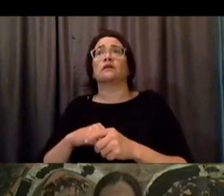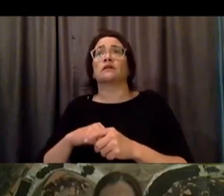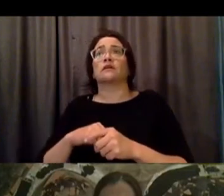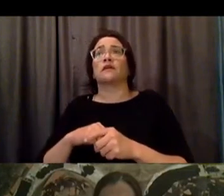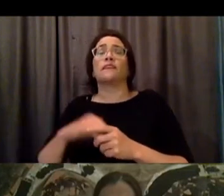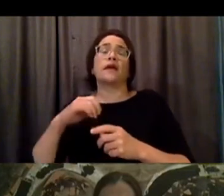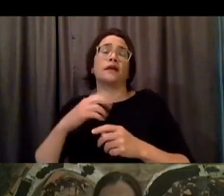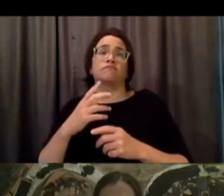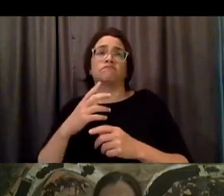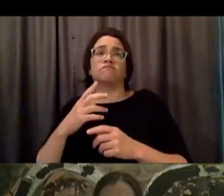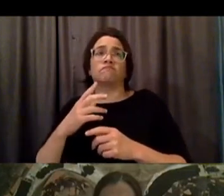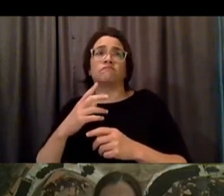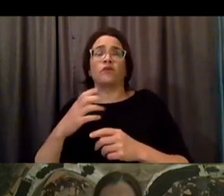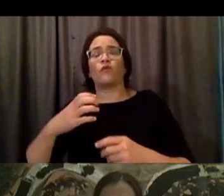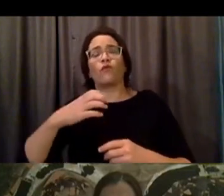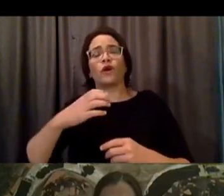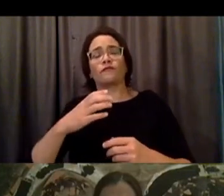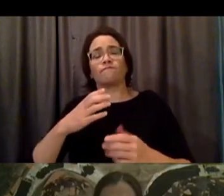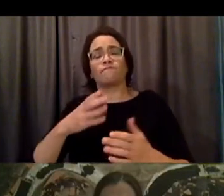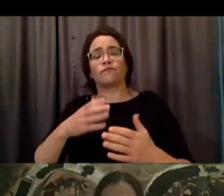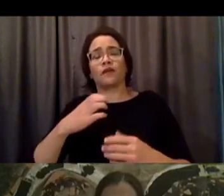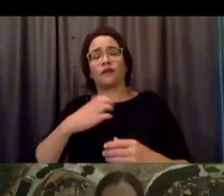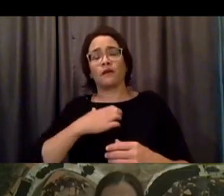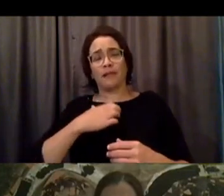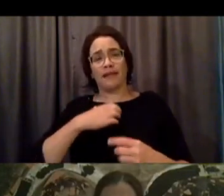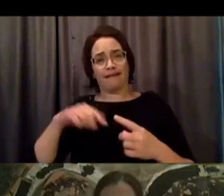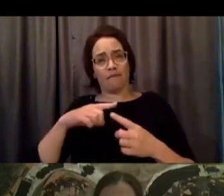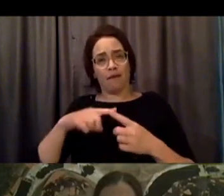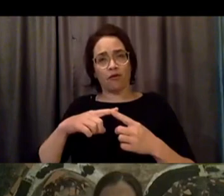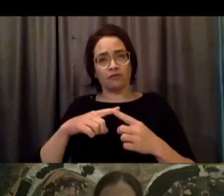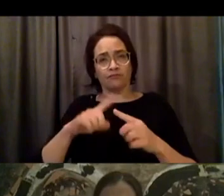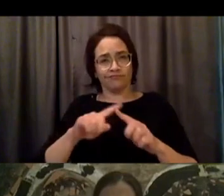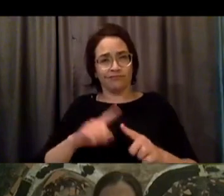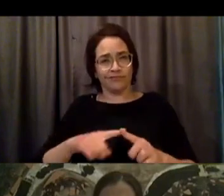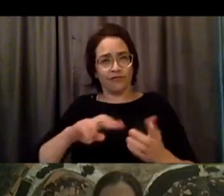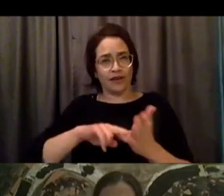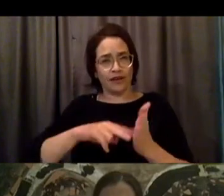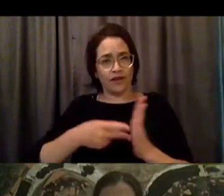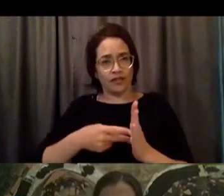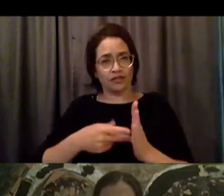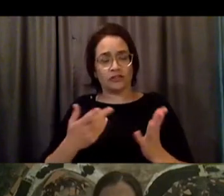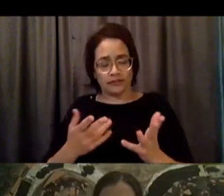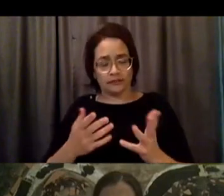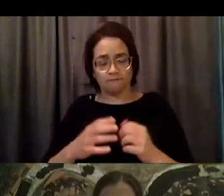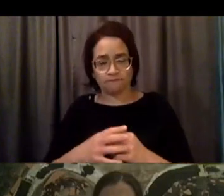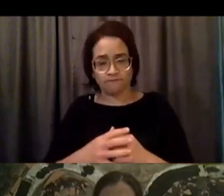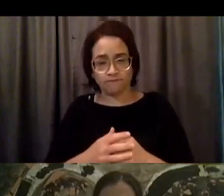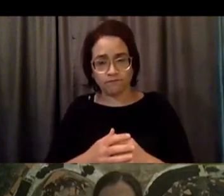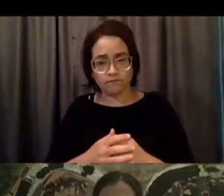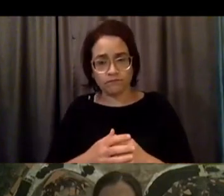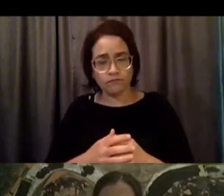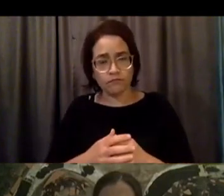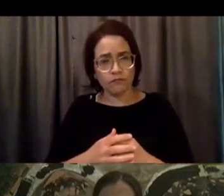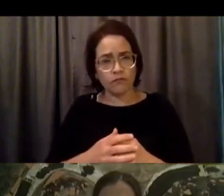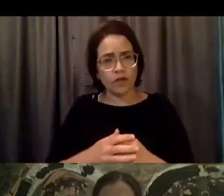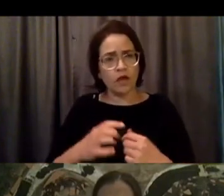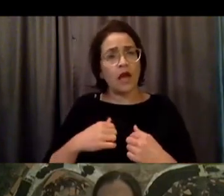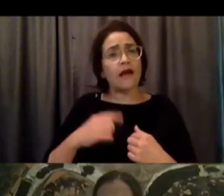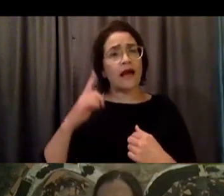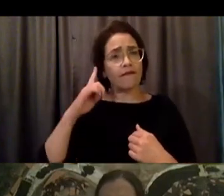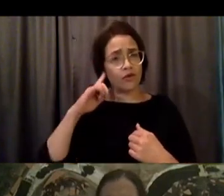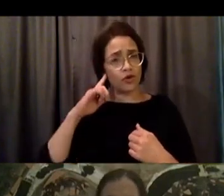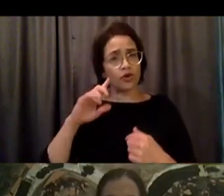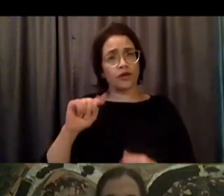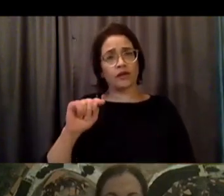for example, in Ukrainian instance, would have said this was obviously a genocide. Um, I've had the opportunity to heard Timothy Snyder speak twice.